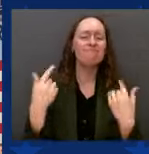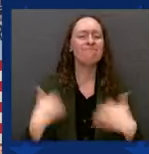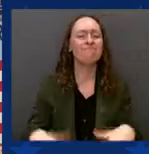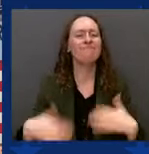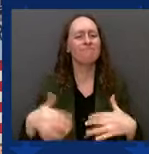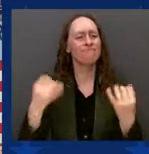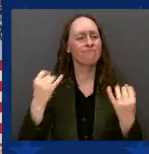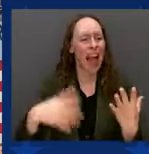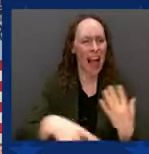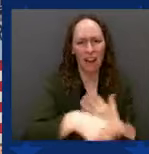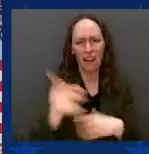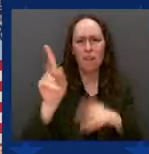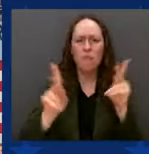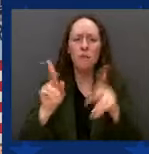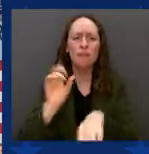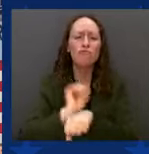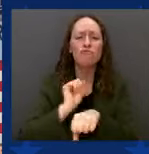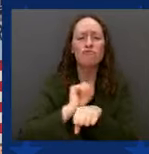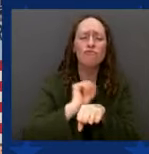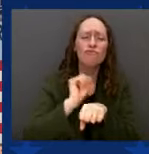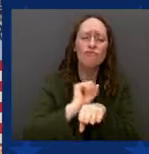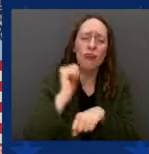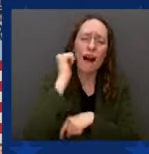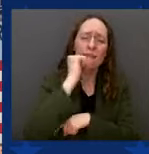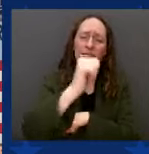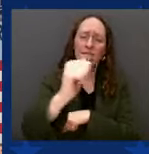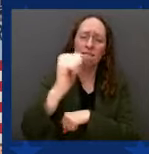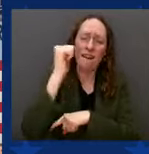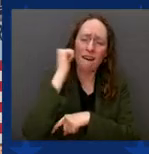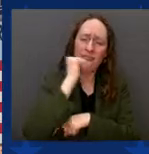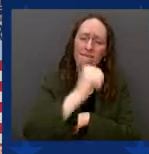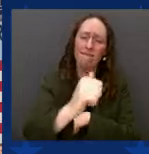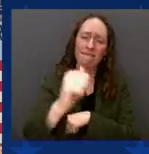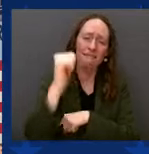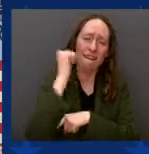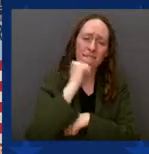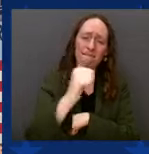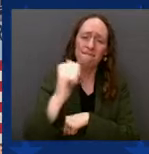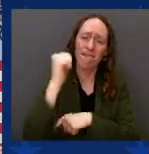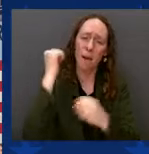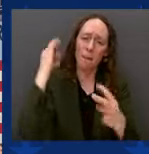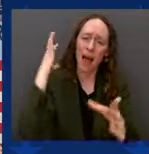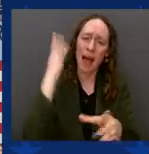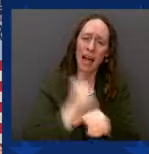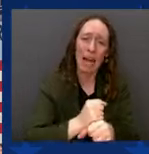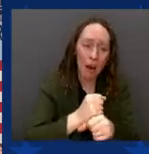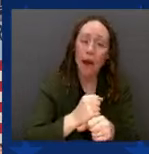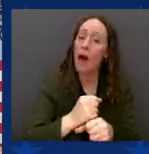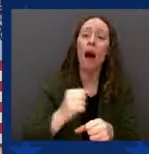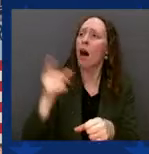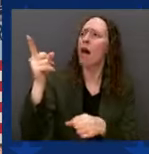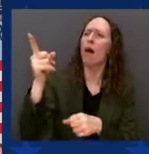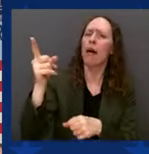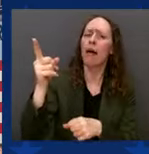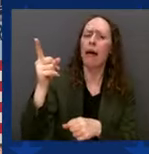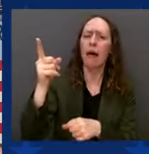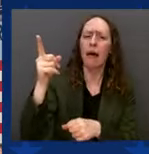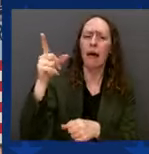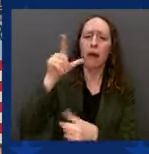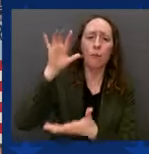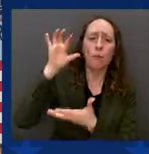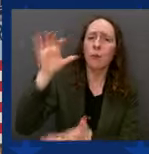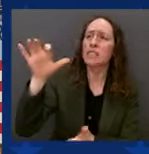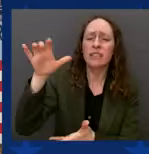top get away with everything and get everything. One of the reasons why I ran for president, and I mean this sincerely, you may remember